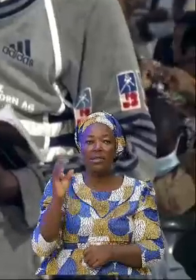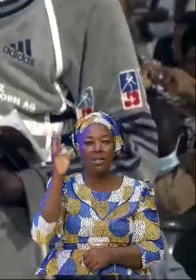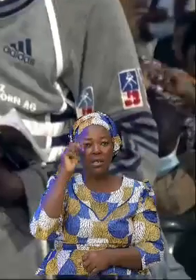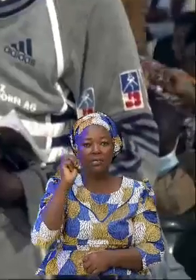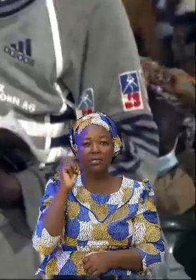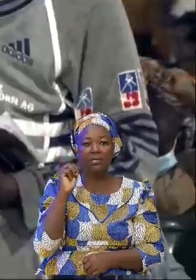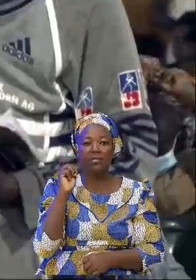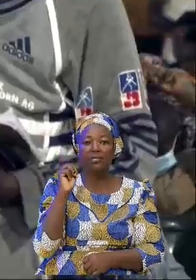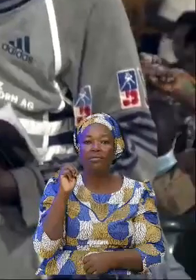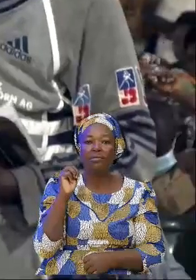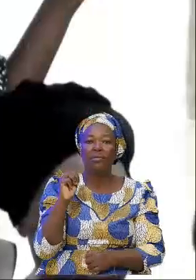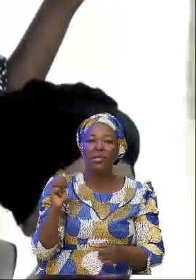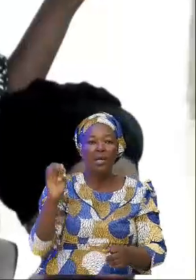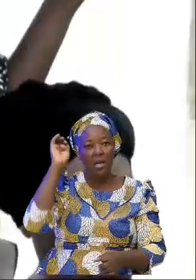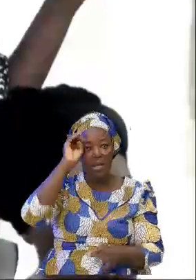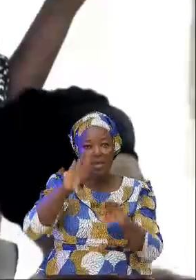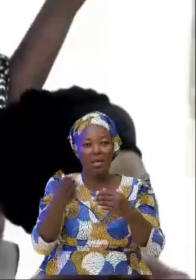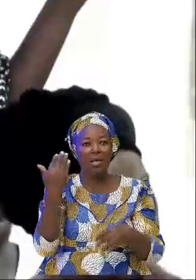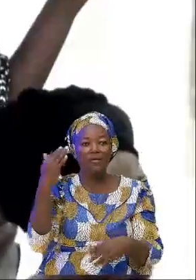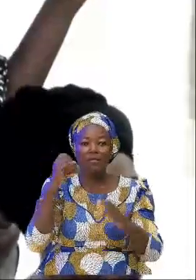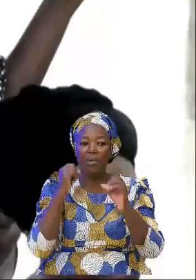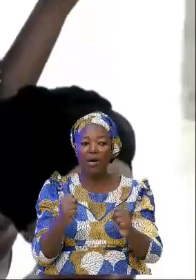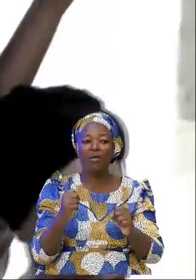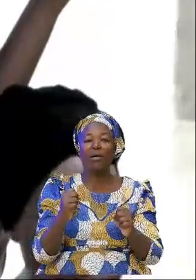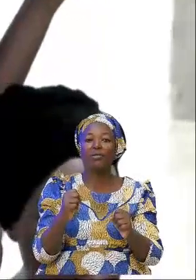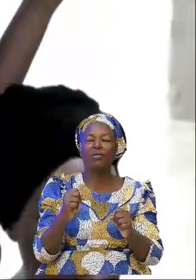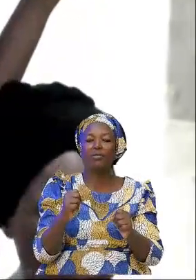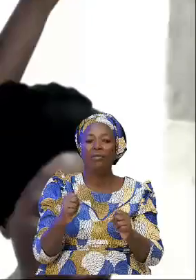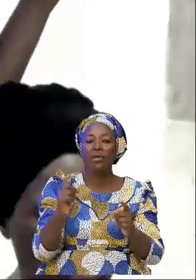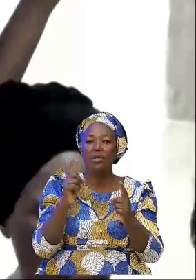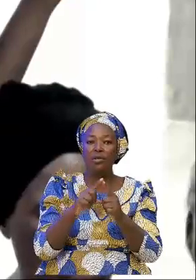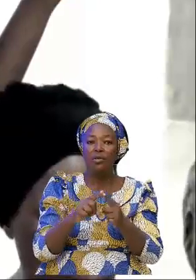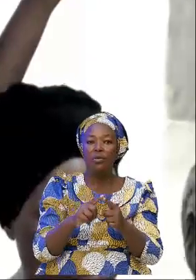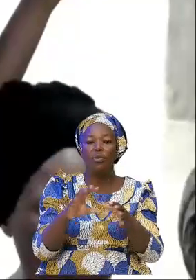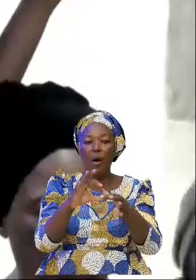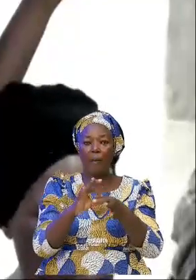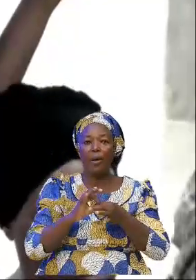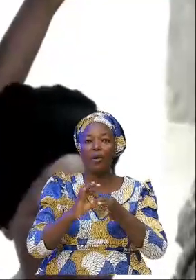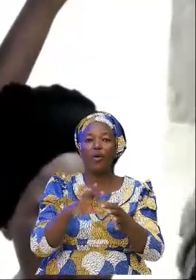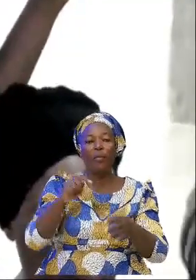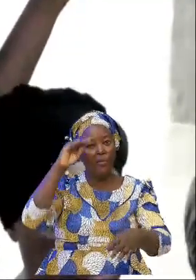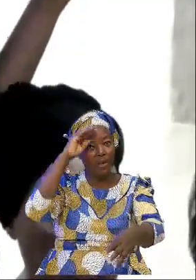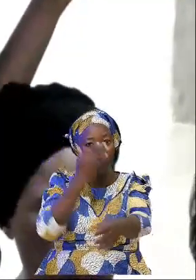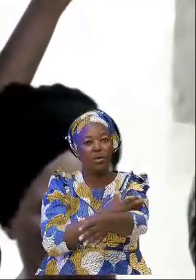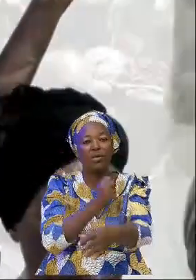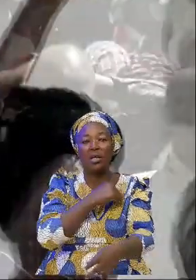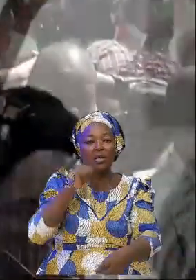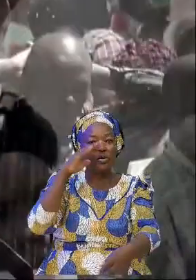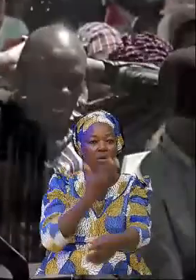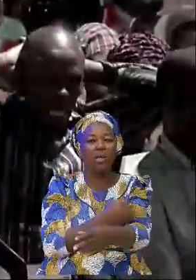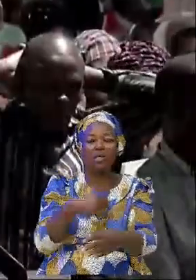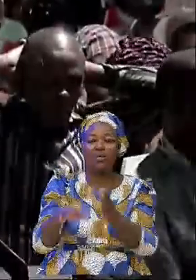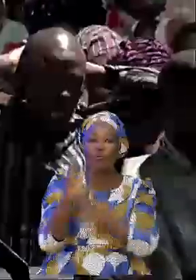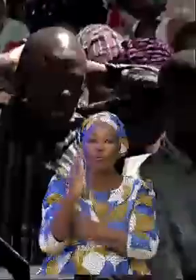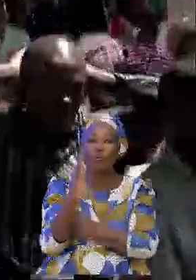As many as received him, he gave power to